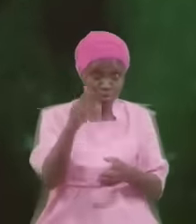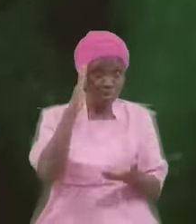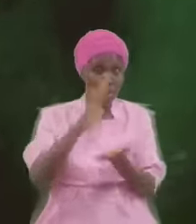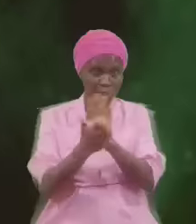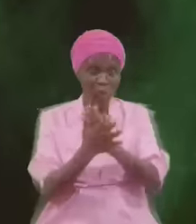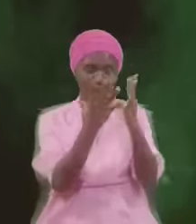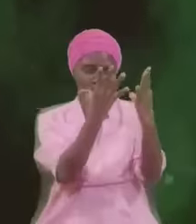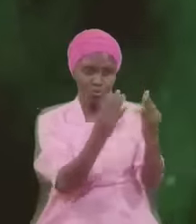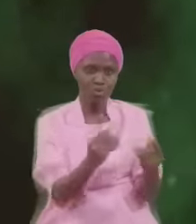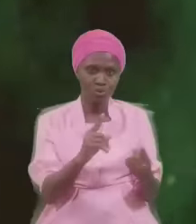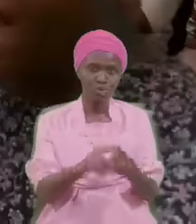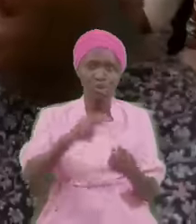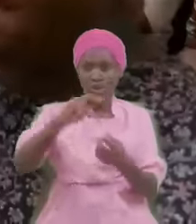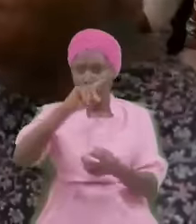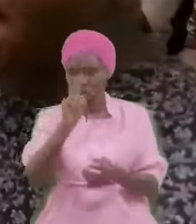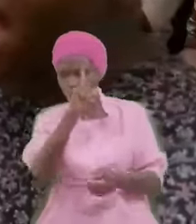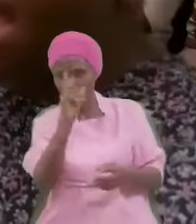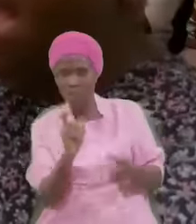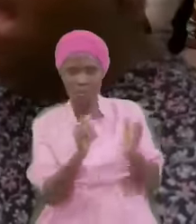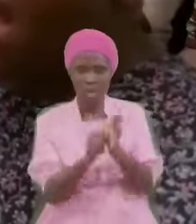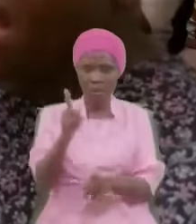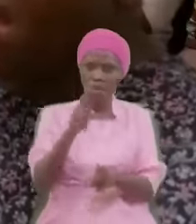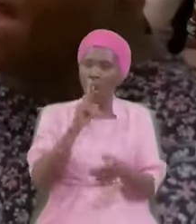the questions the people are asking.